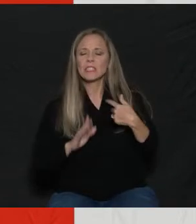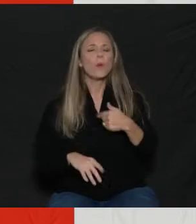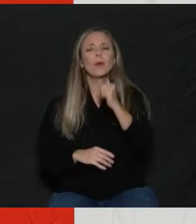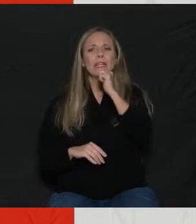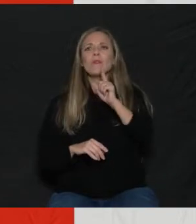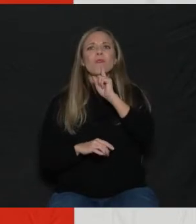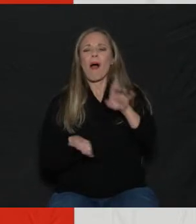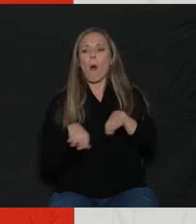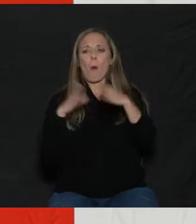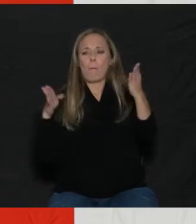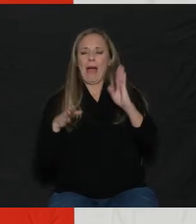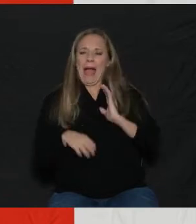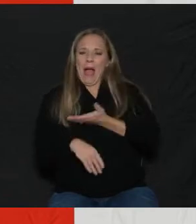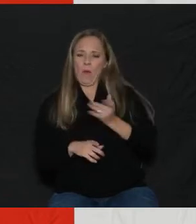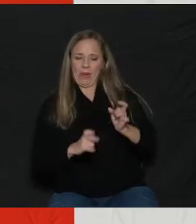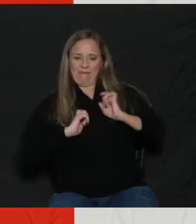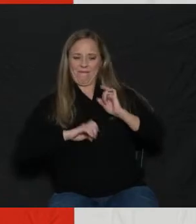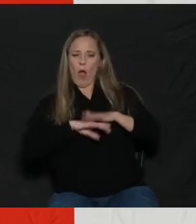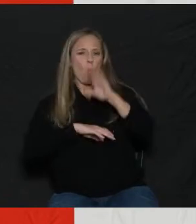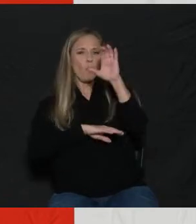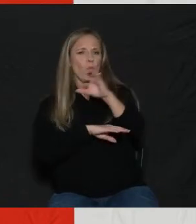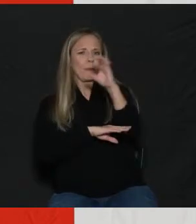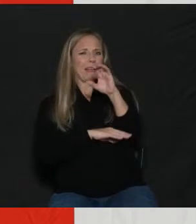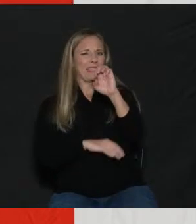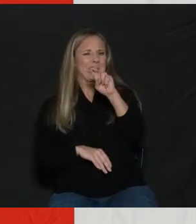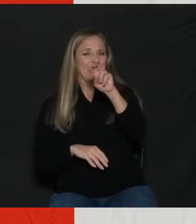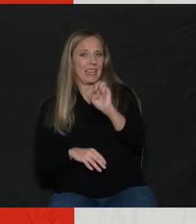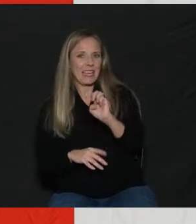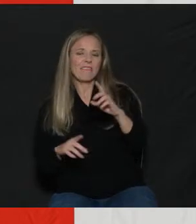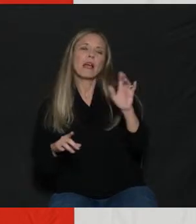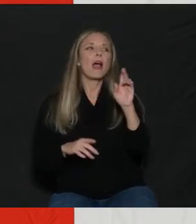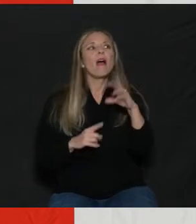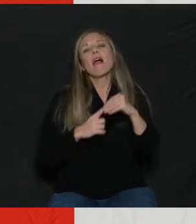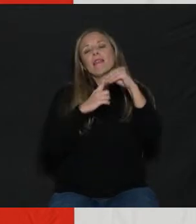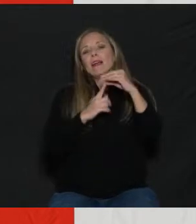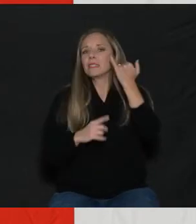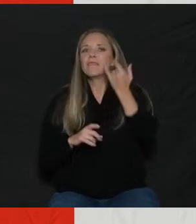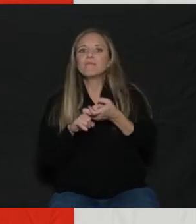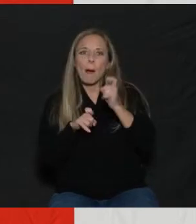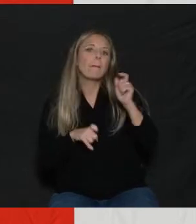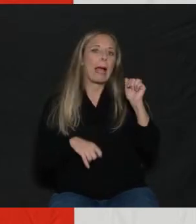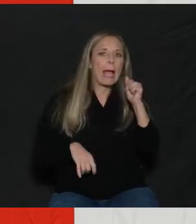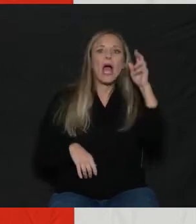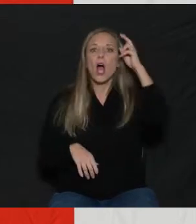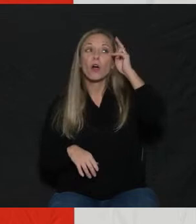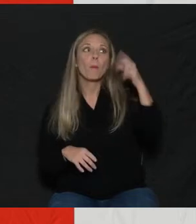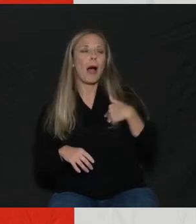my parents wouldn't let us open. And I always wanted to open one from my parents